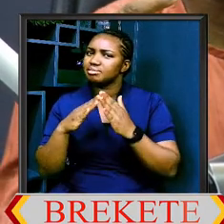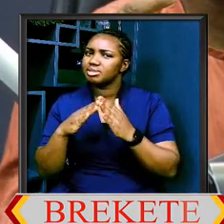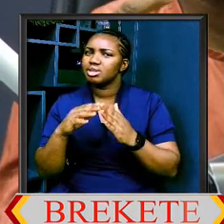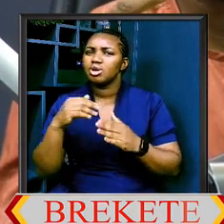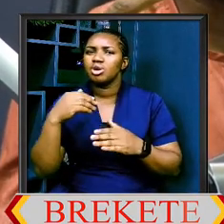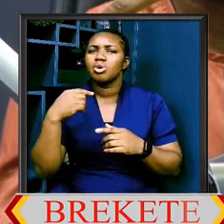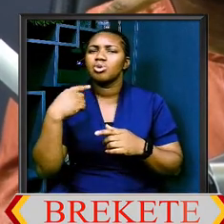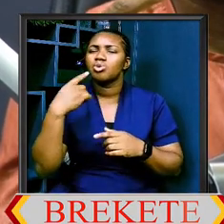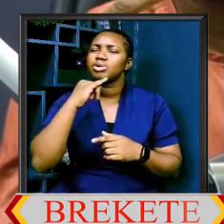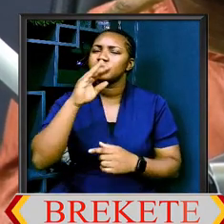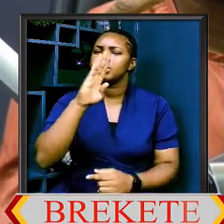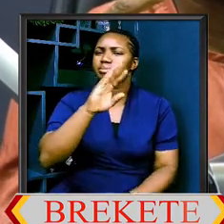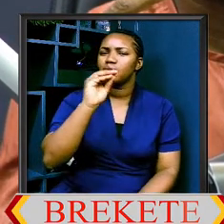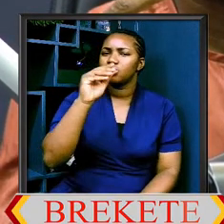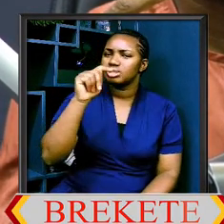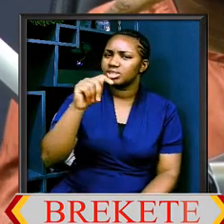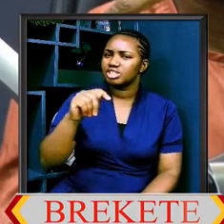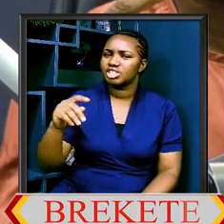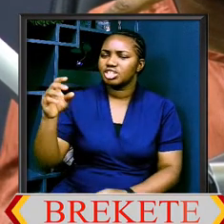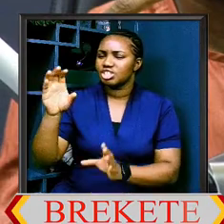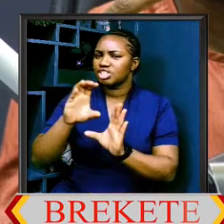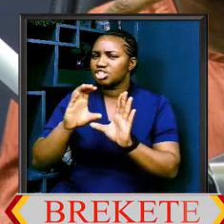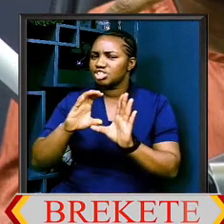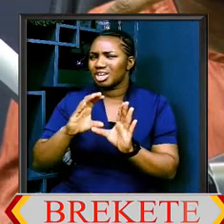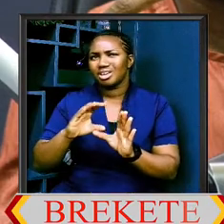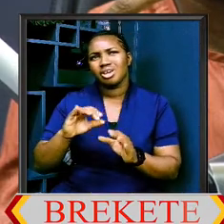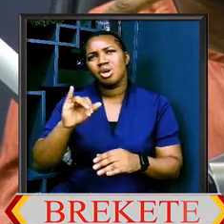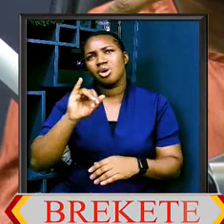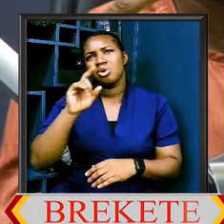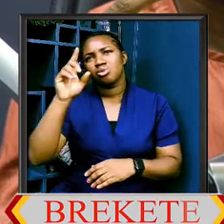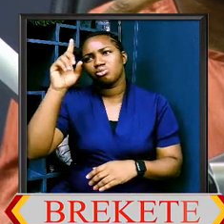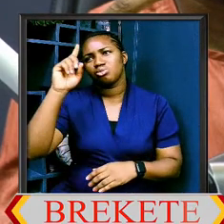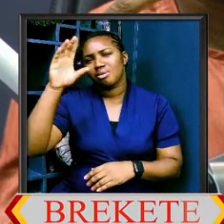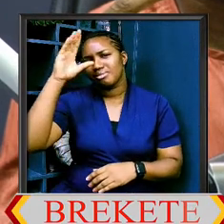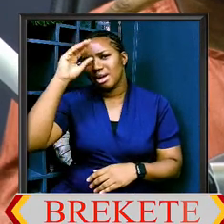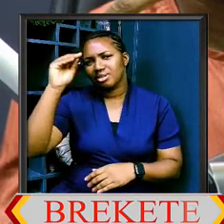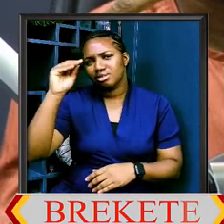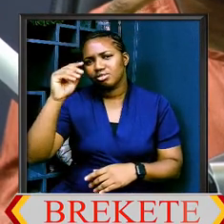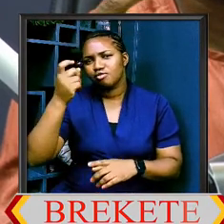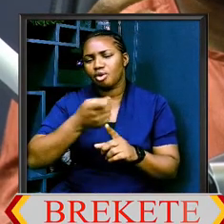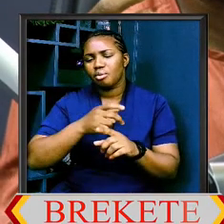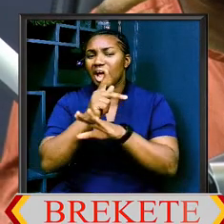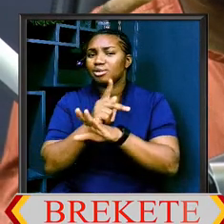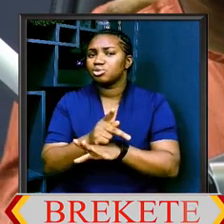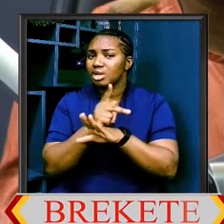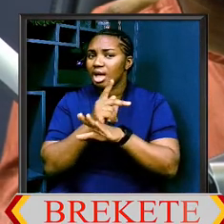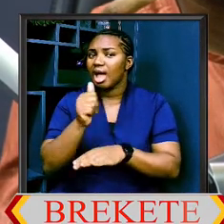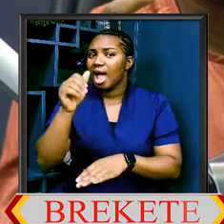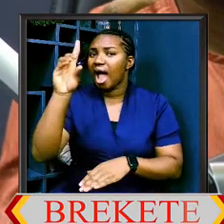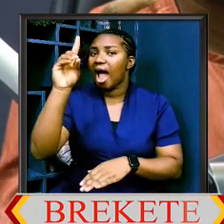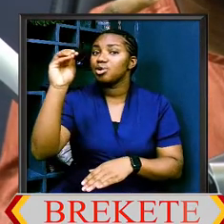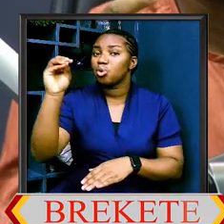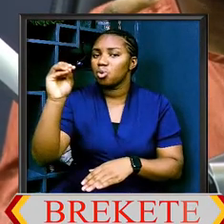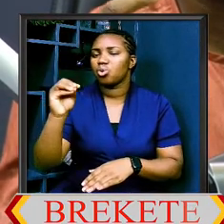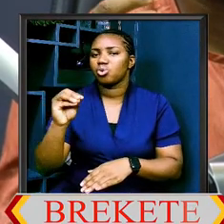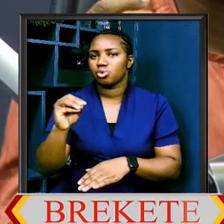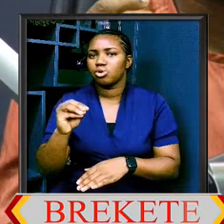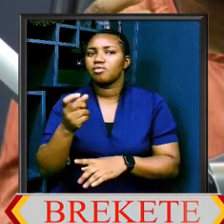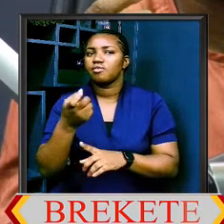Who will be the BOT chairman? BOT chairman, one man is from the Deputy Secretary Ado Ibrahim from Kaduna. Ado Ibrahim? From